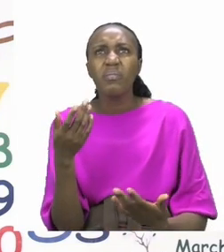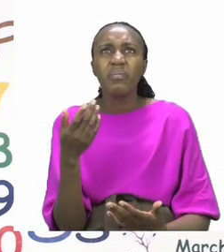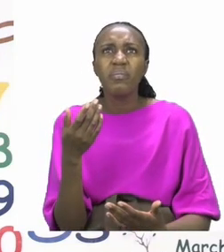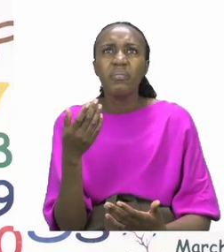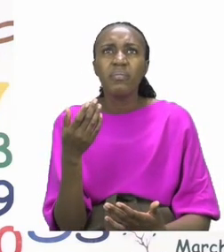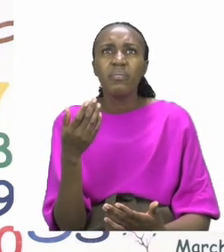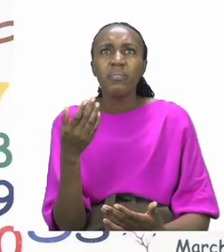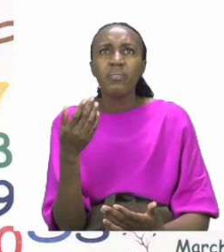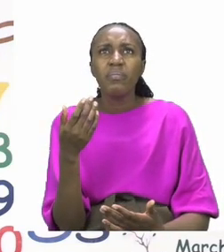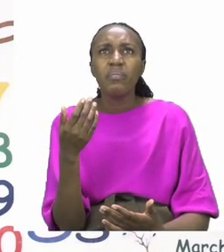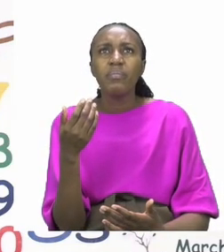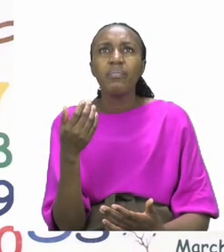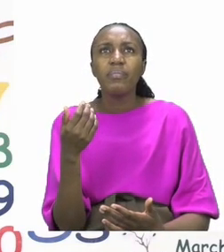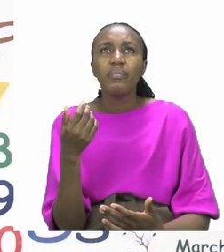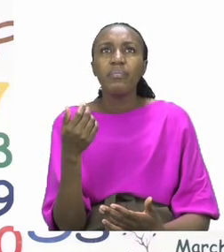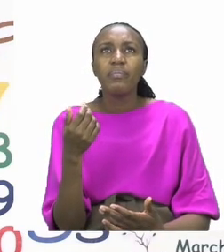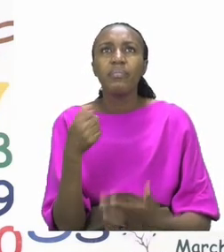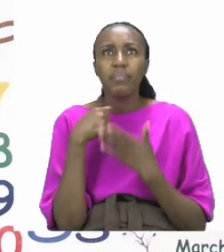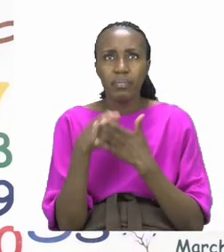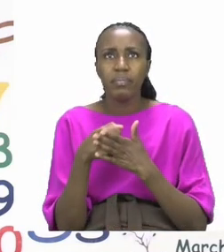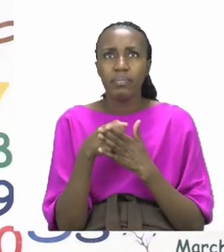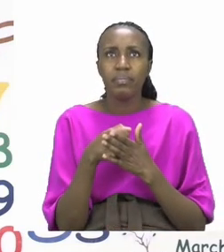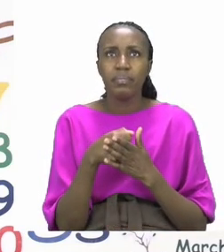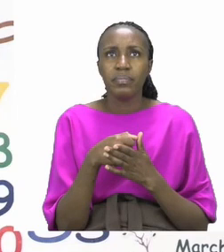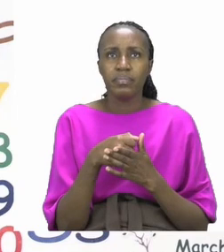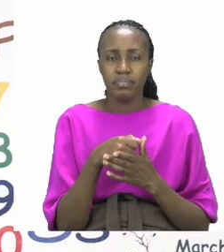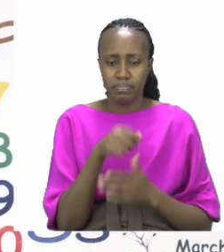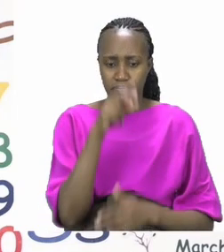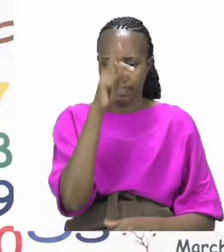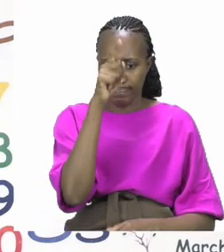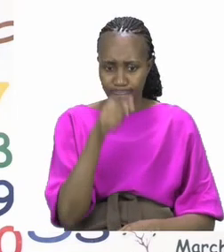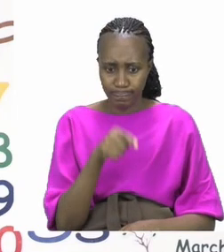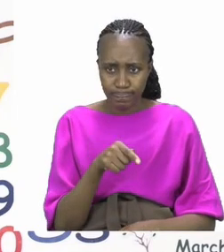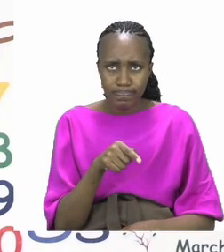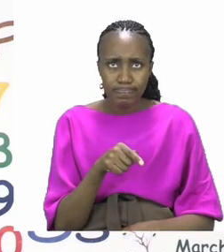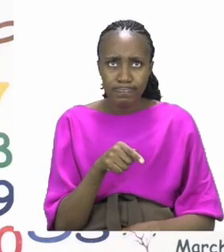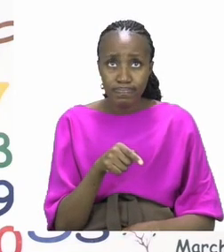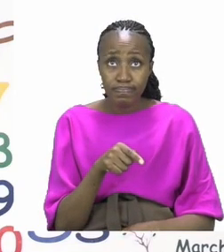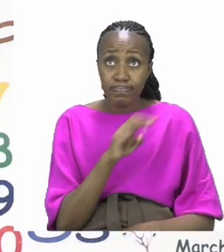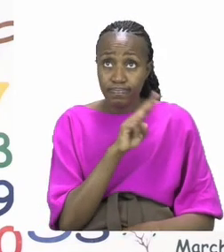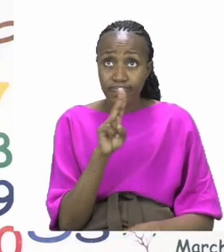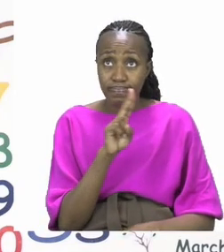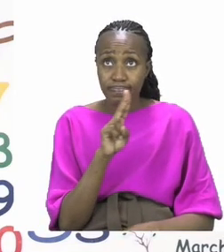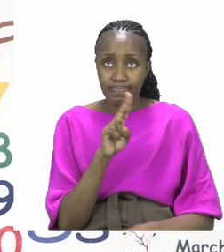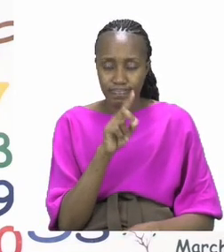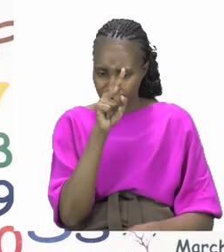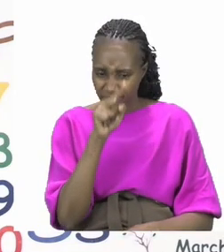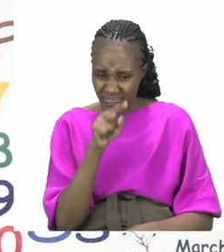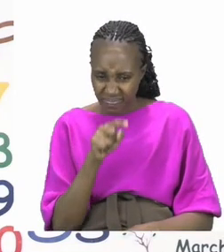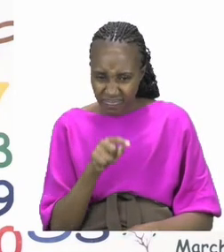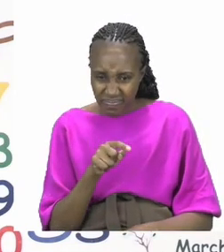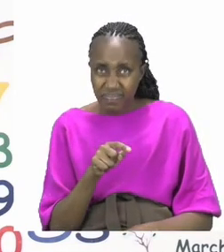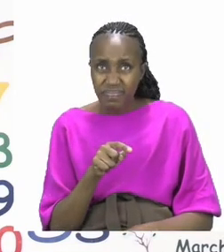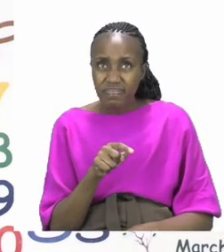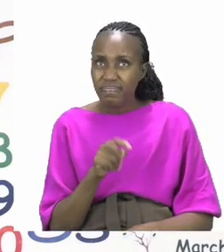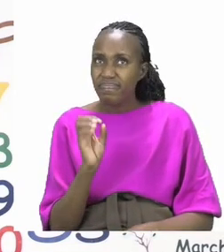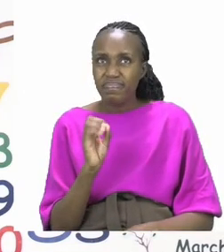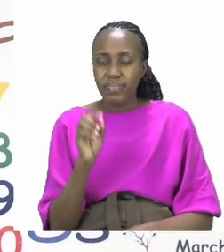Let's try down. Remember, we're looking for an H.